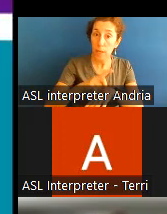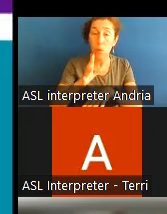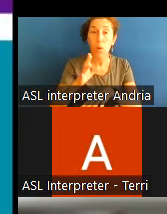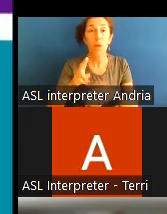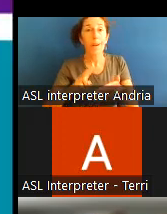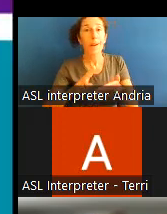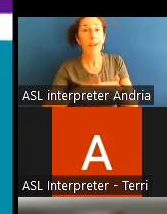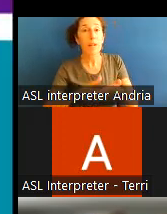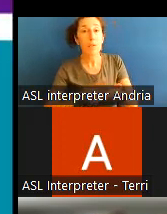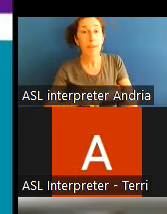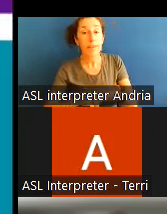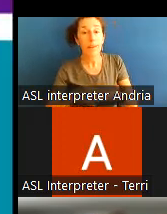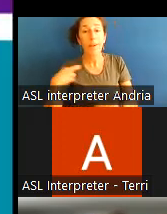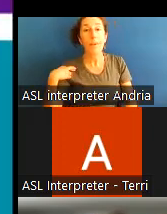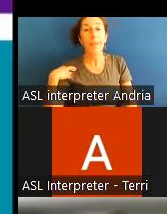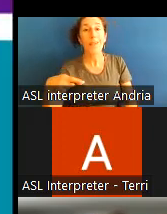right?